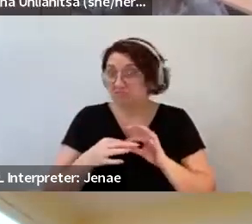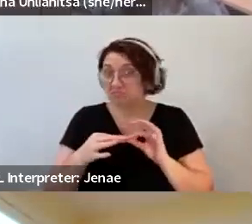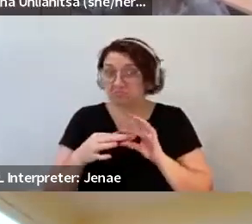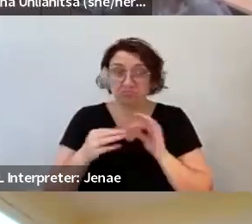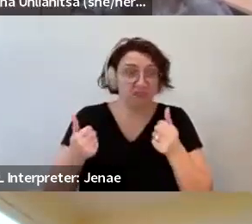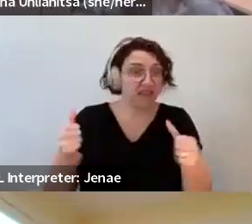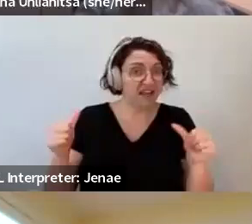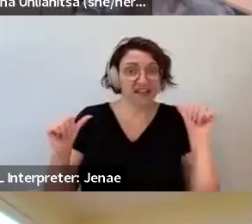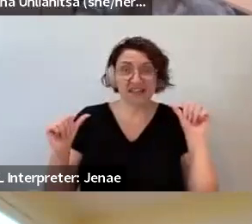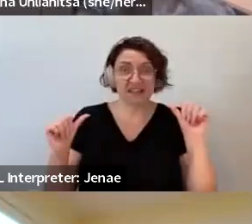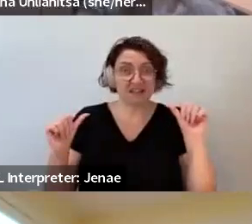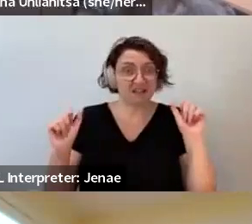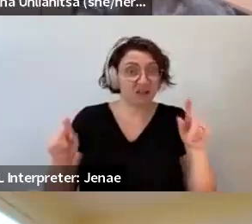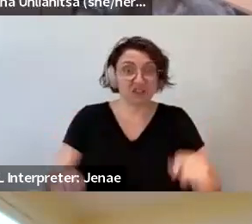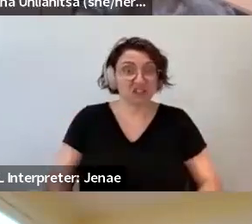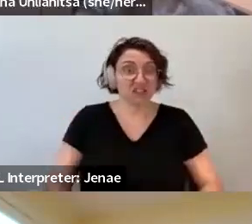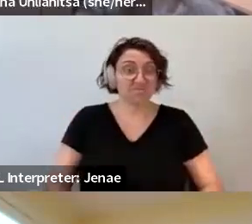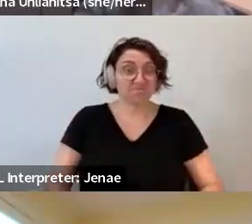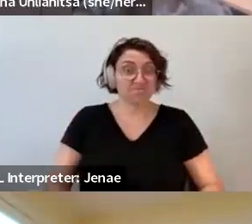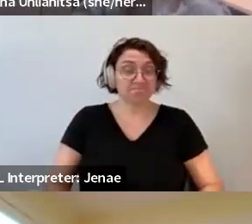anything else related to that. Any questions, folks?